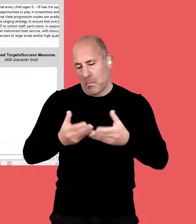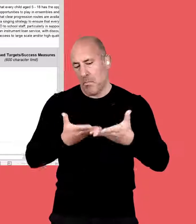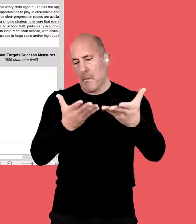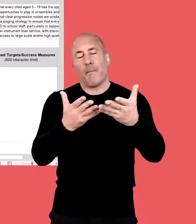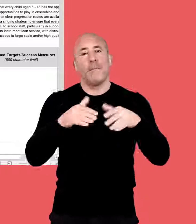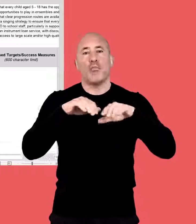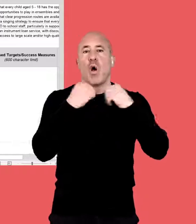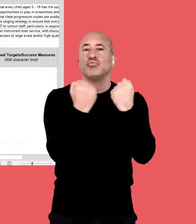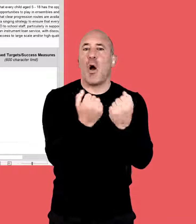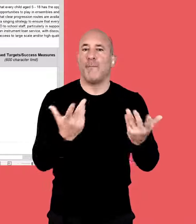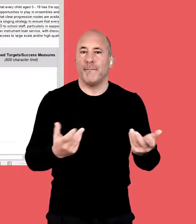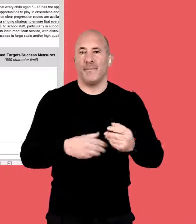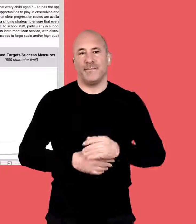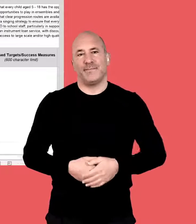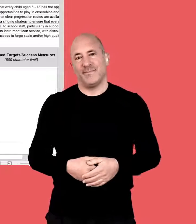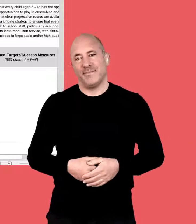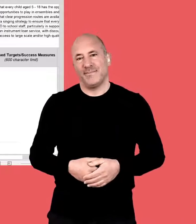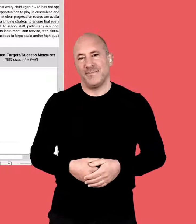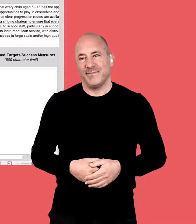or workshop.